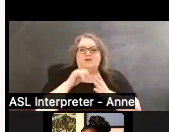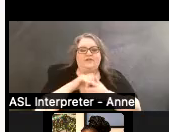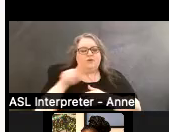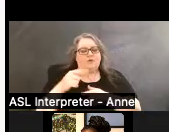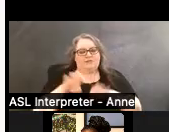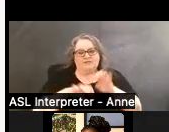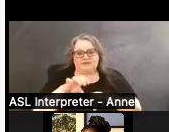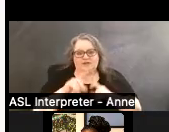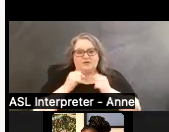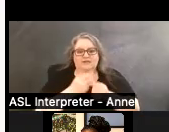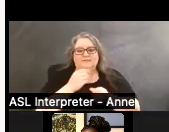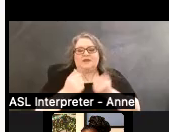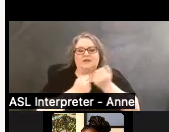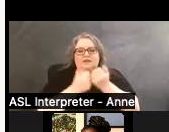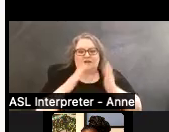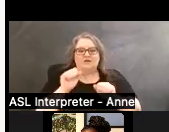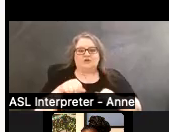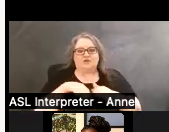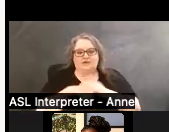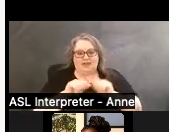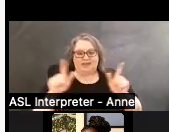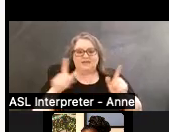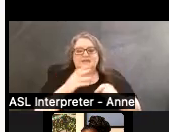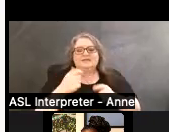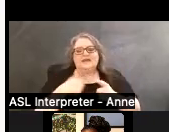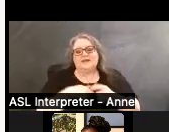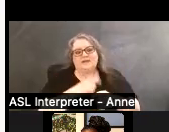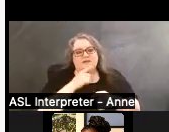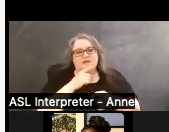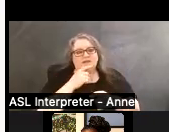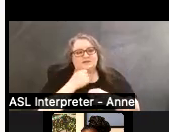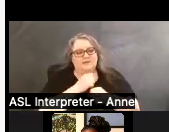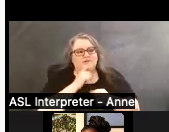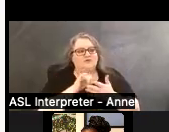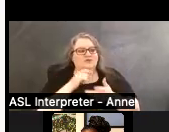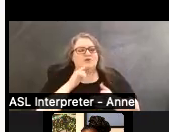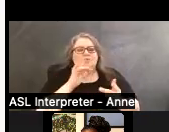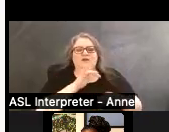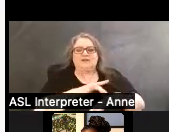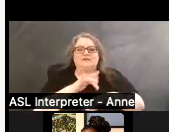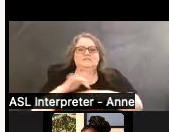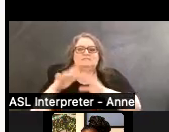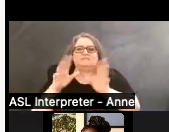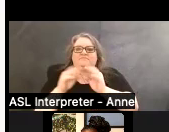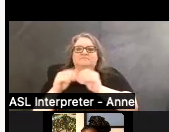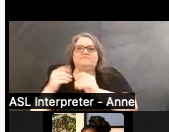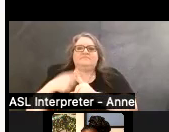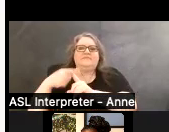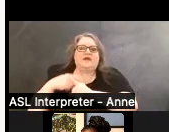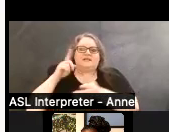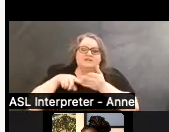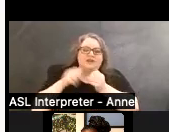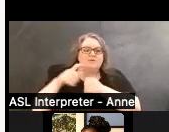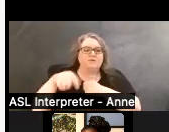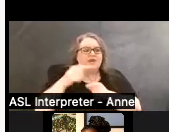the advocates at the center could access. And we just made sure to touch bases on a monthly basis and then check in with them if they